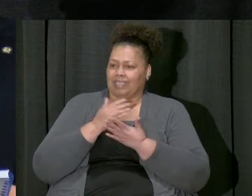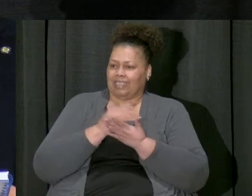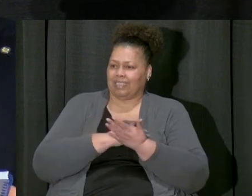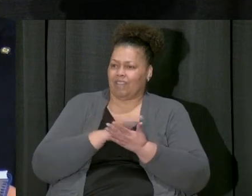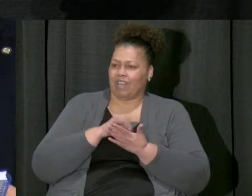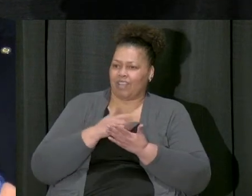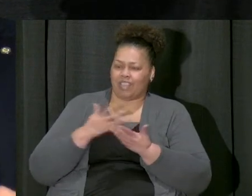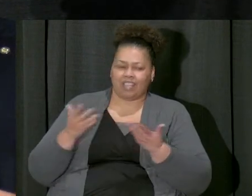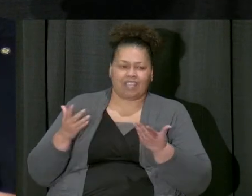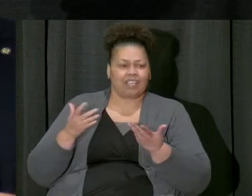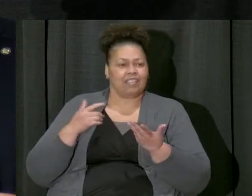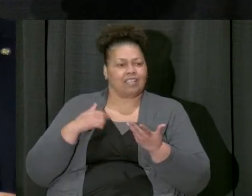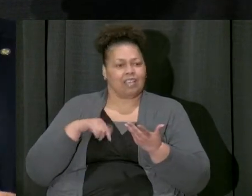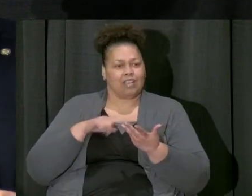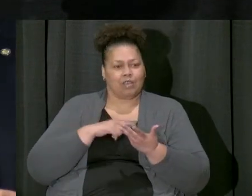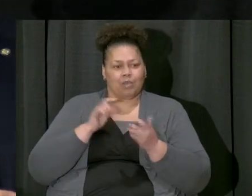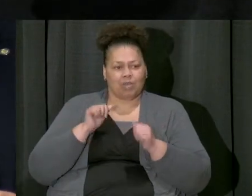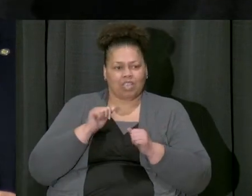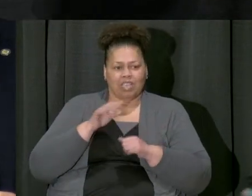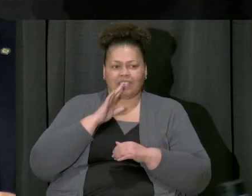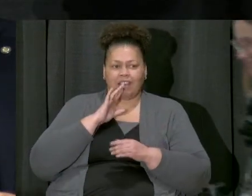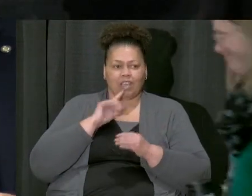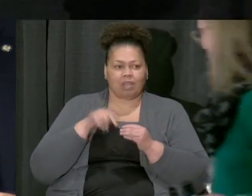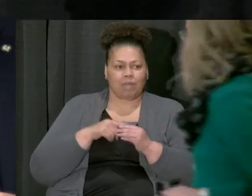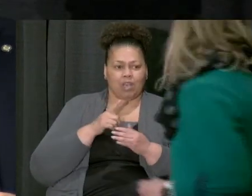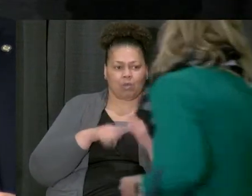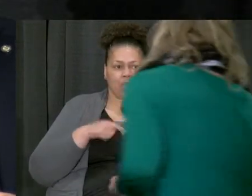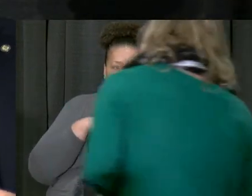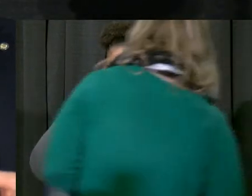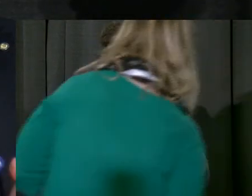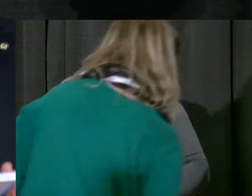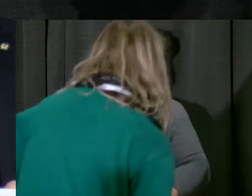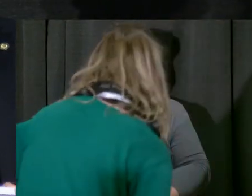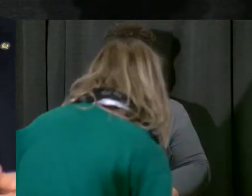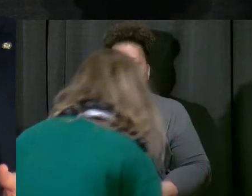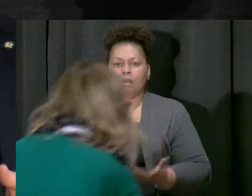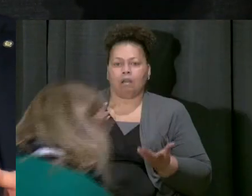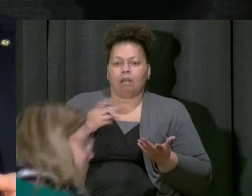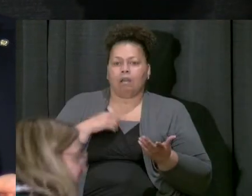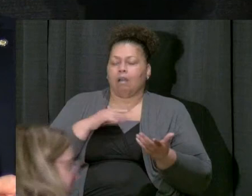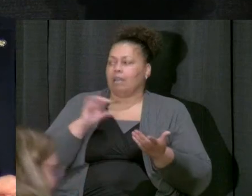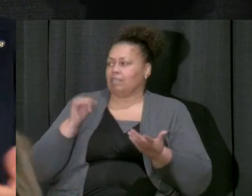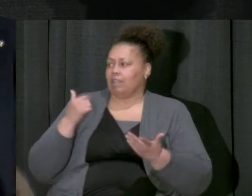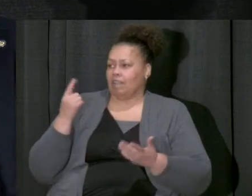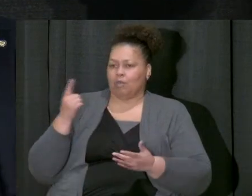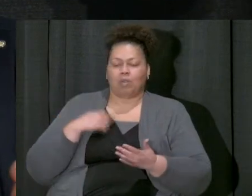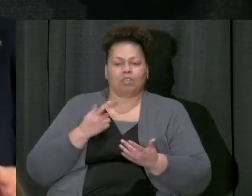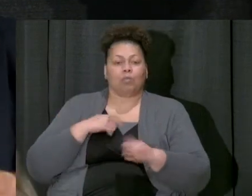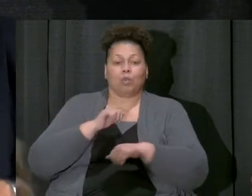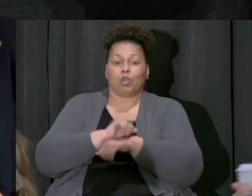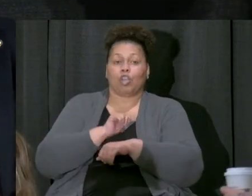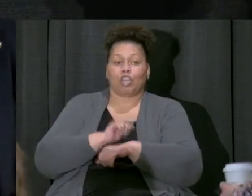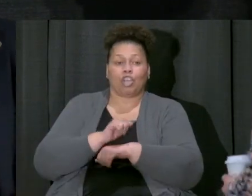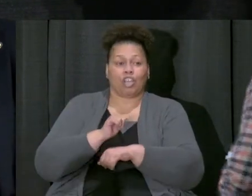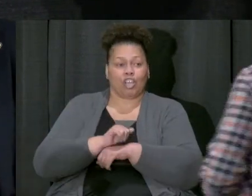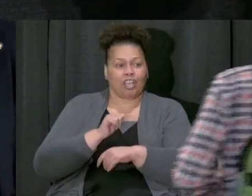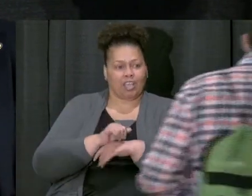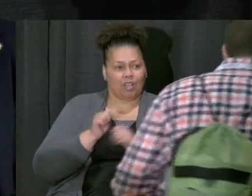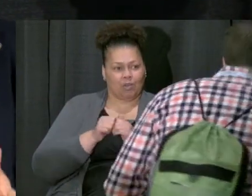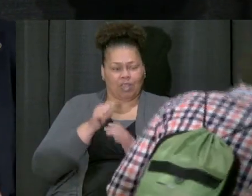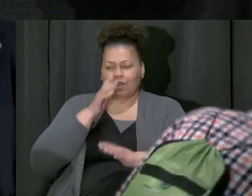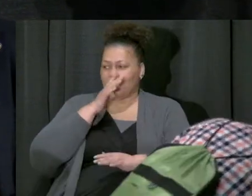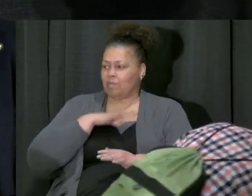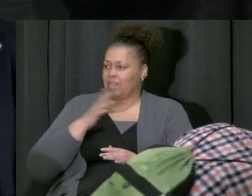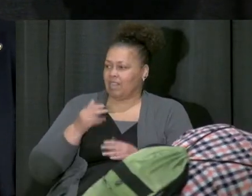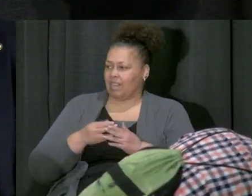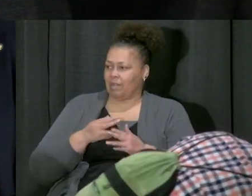things I can talk about what I saw. Here's another one. We work with a gal called Alex,